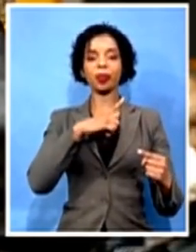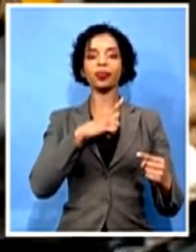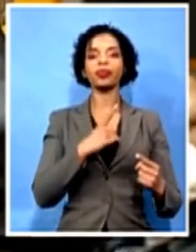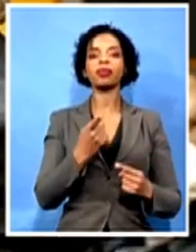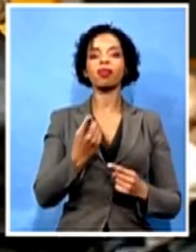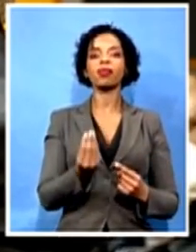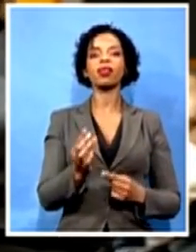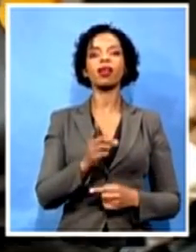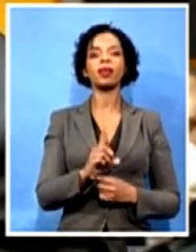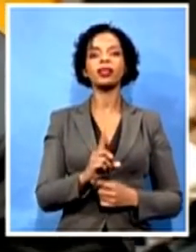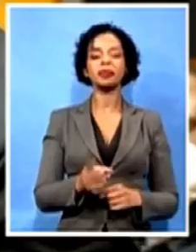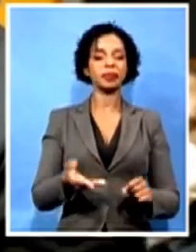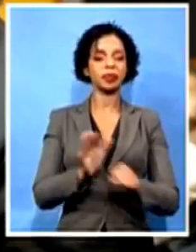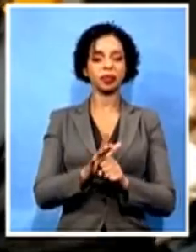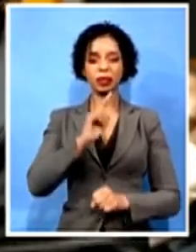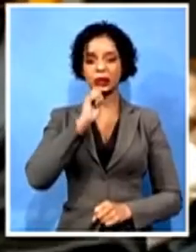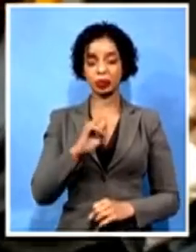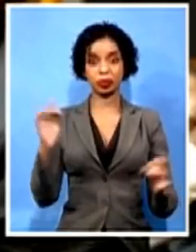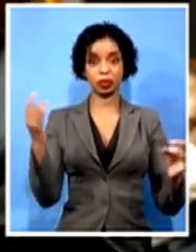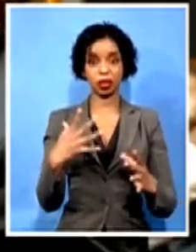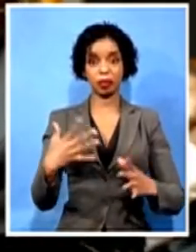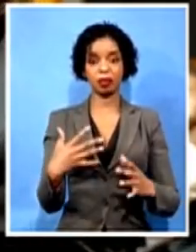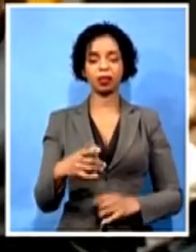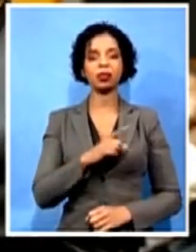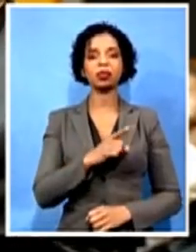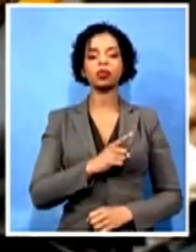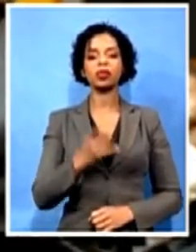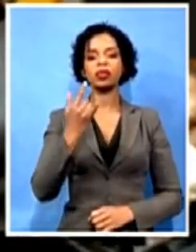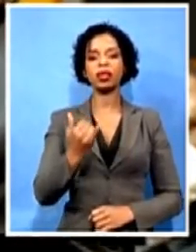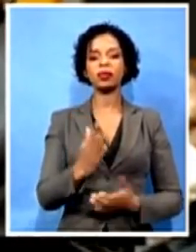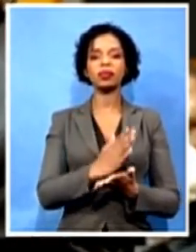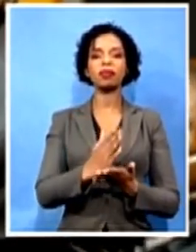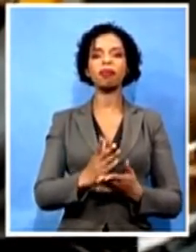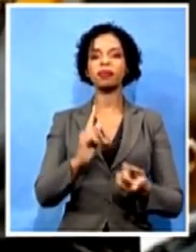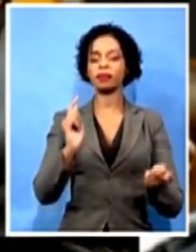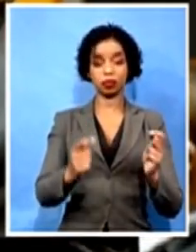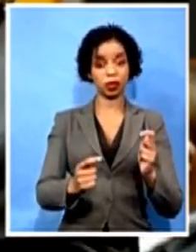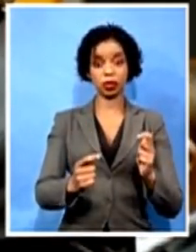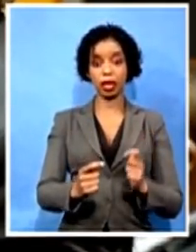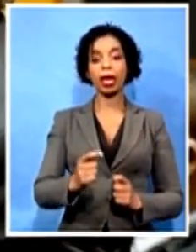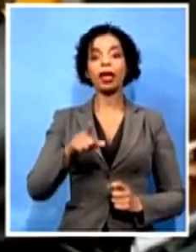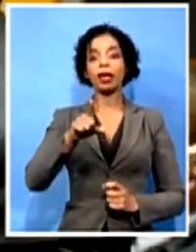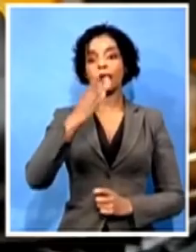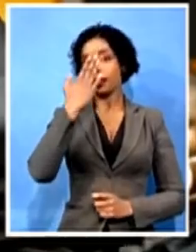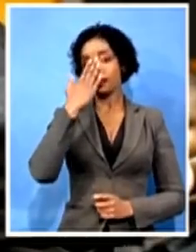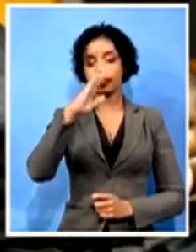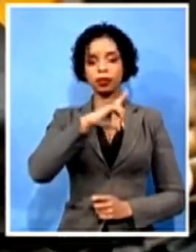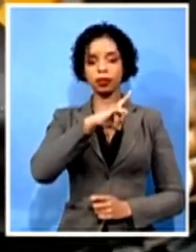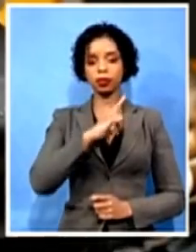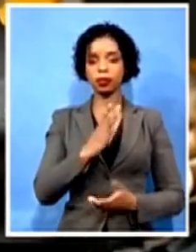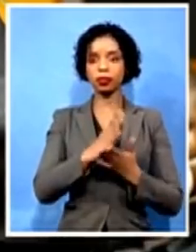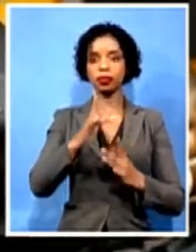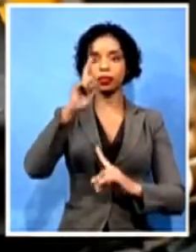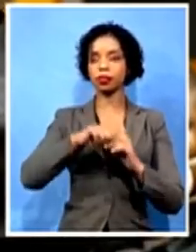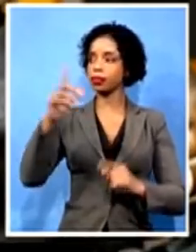by a whole change in attitude. When somebody I'm not going to disclose because we speak as colleagues, and I've got utmost respect for